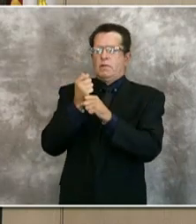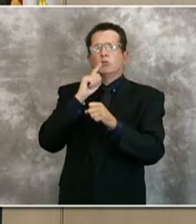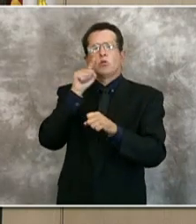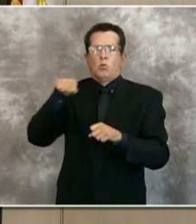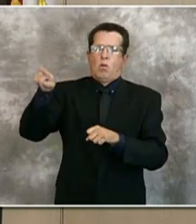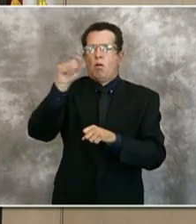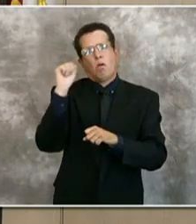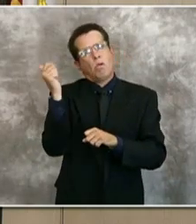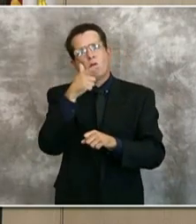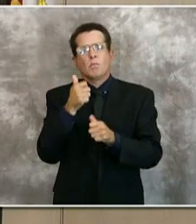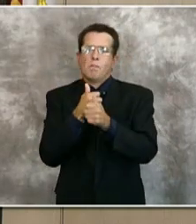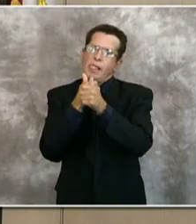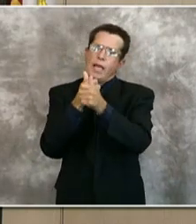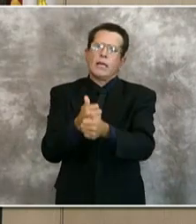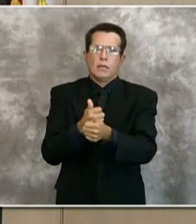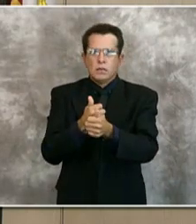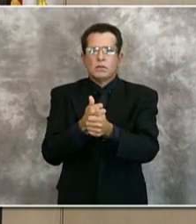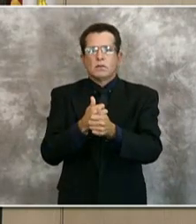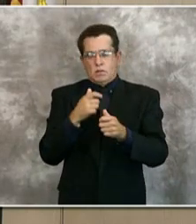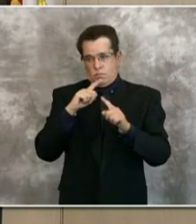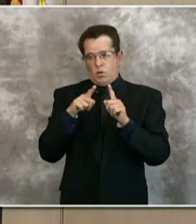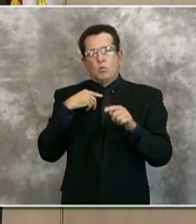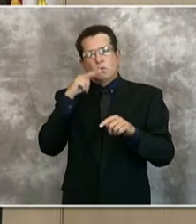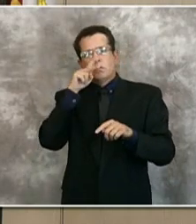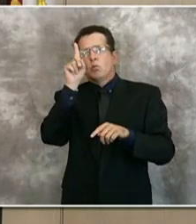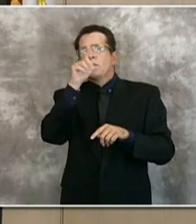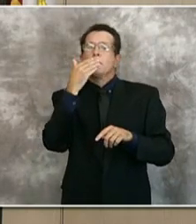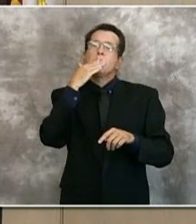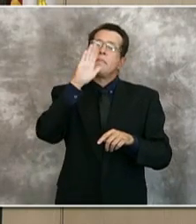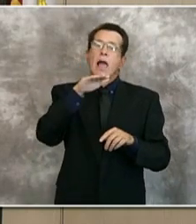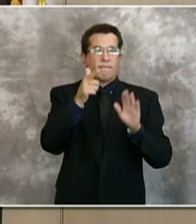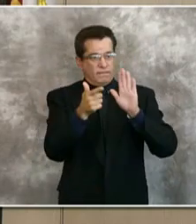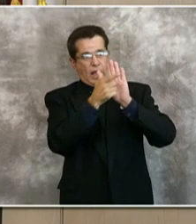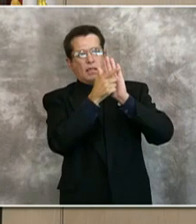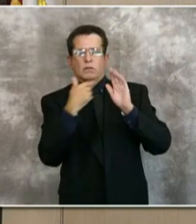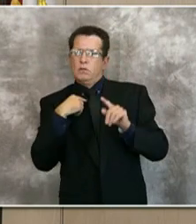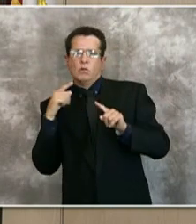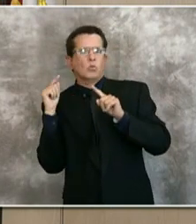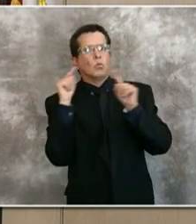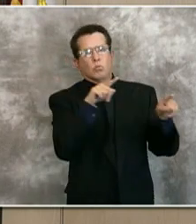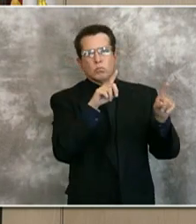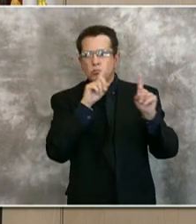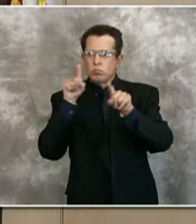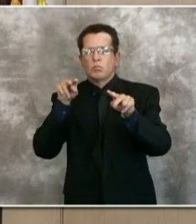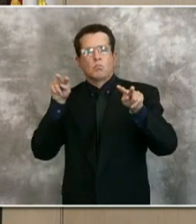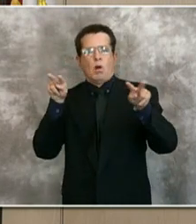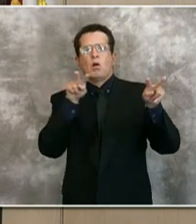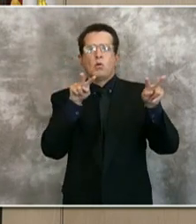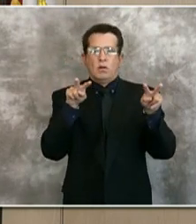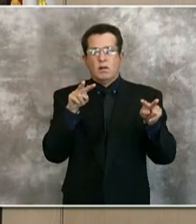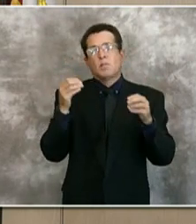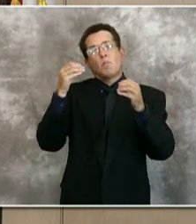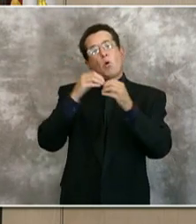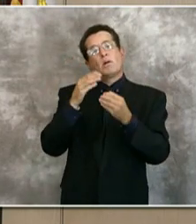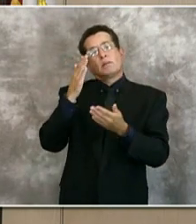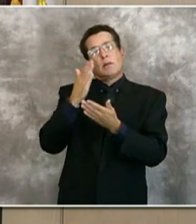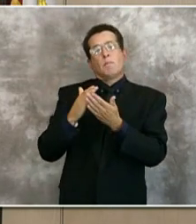board. But again, we've been dealing with the egregious cases, the more moderate cases.